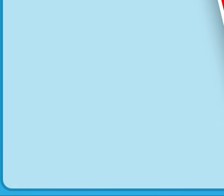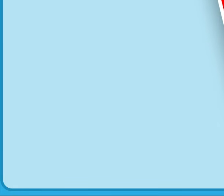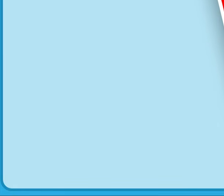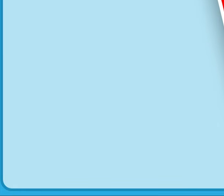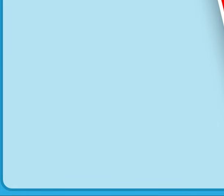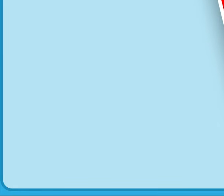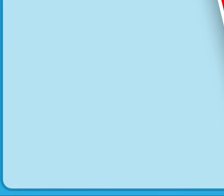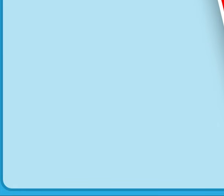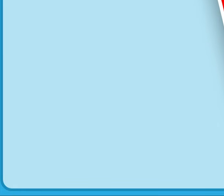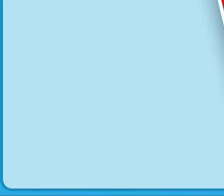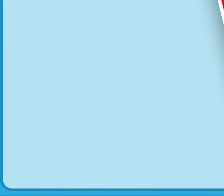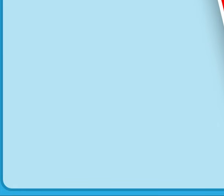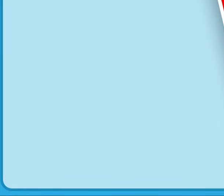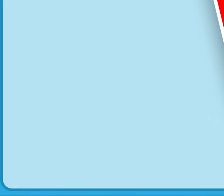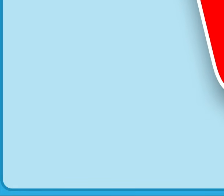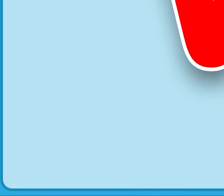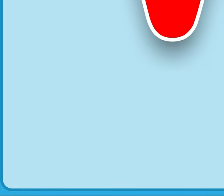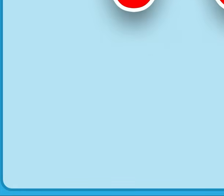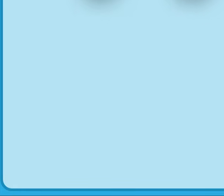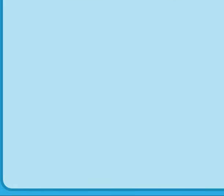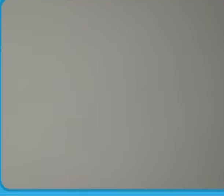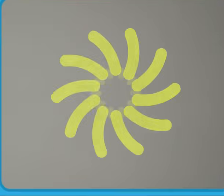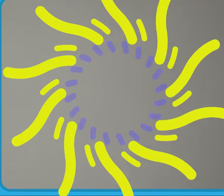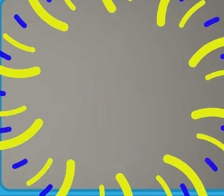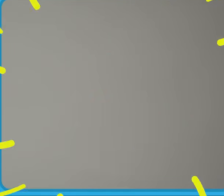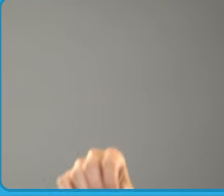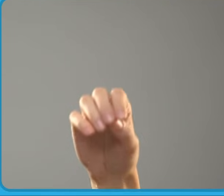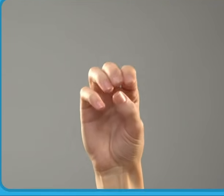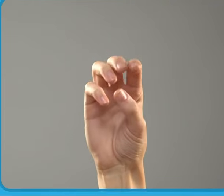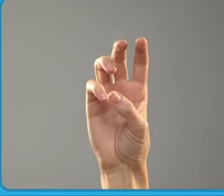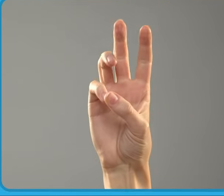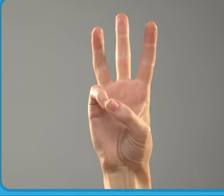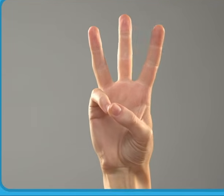The letter W.